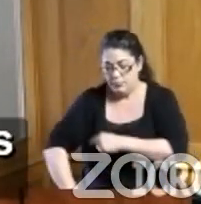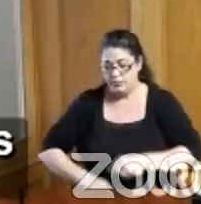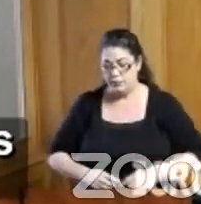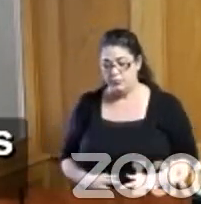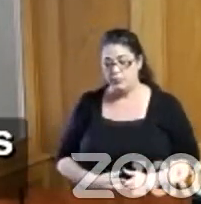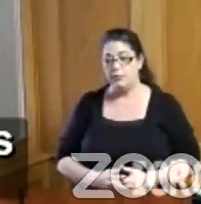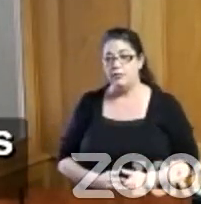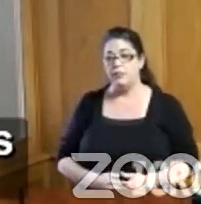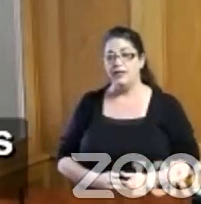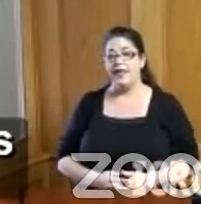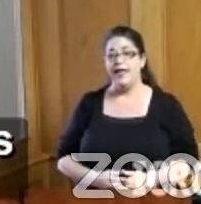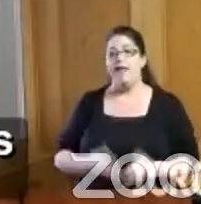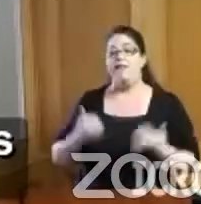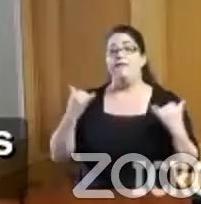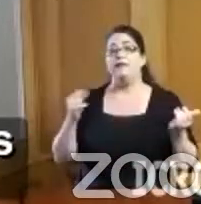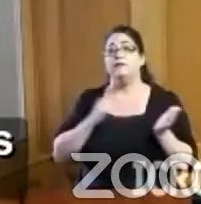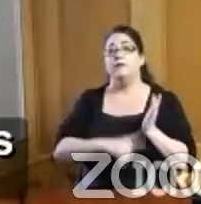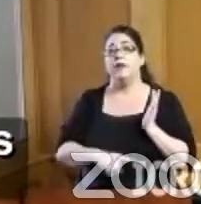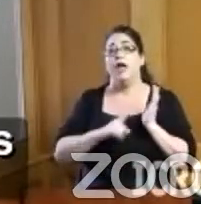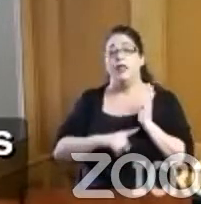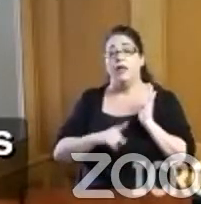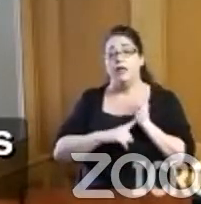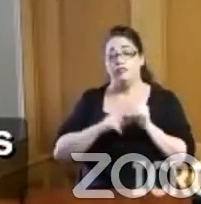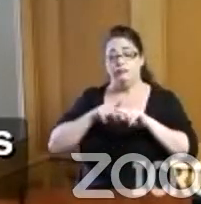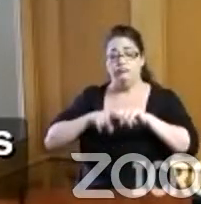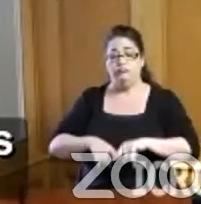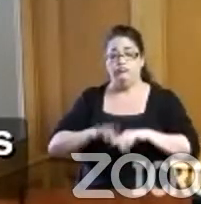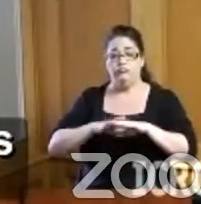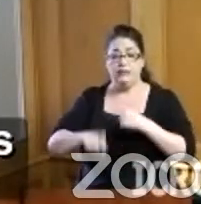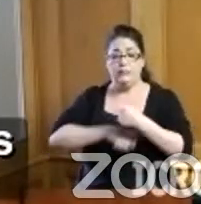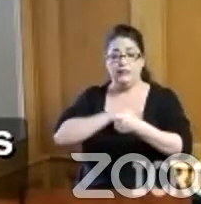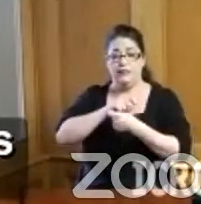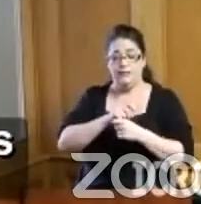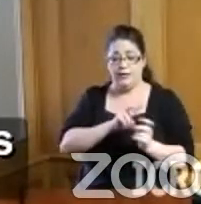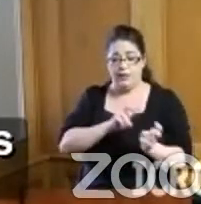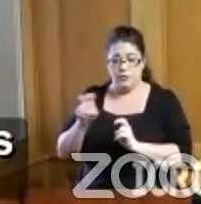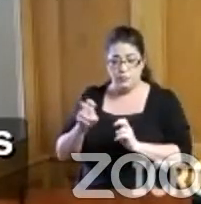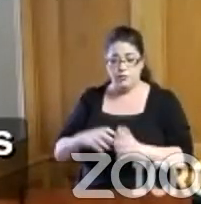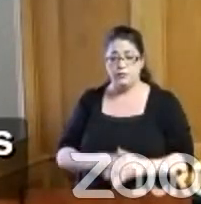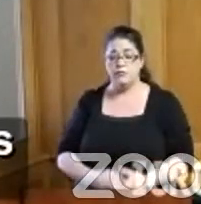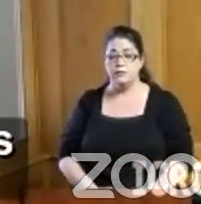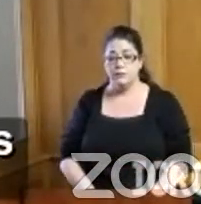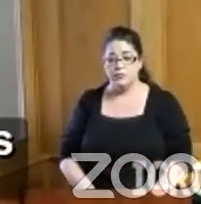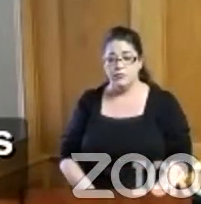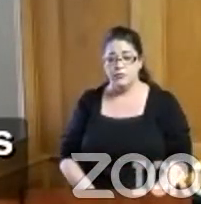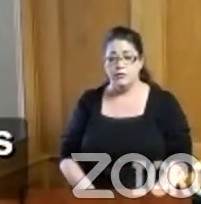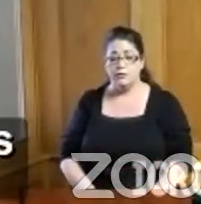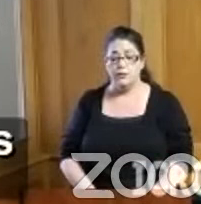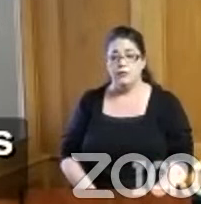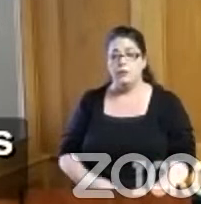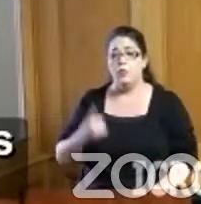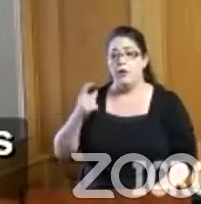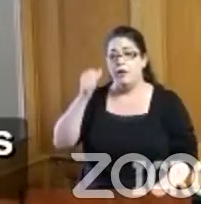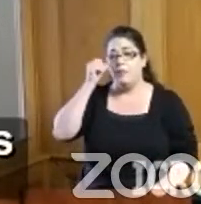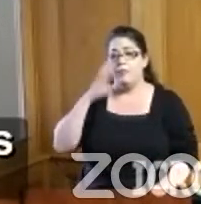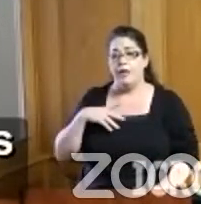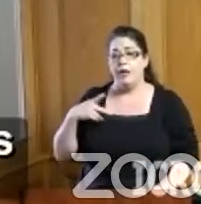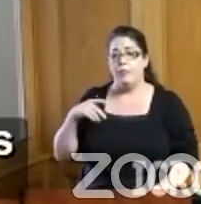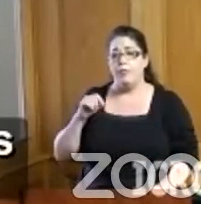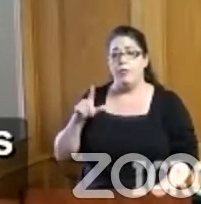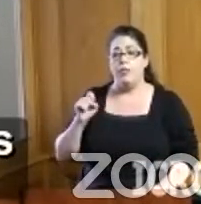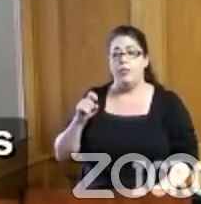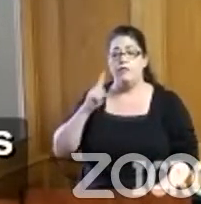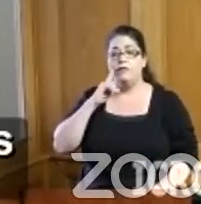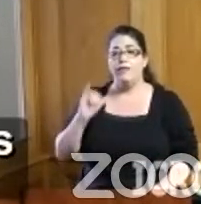is based upon some specific issues, one of which is a one manhole at the Stonebridge